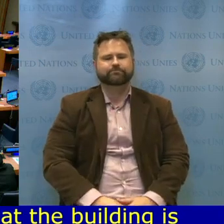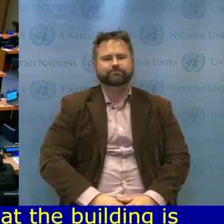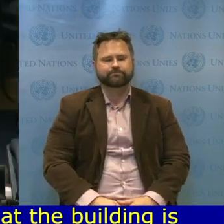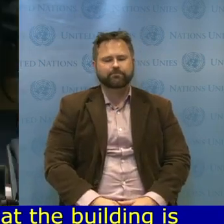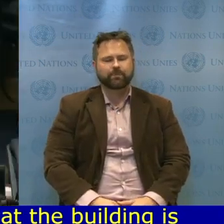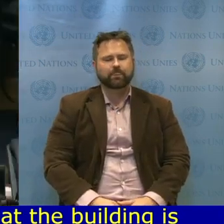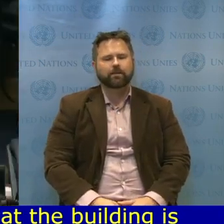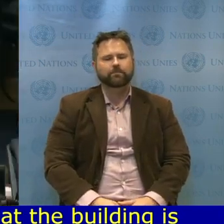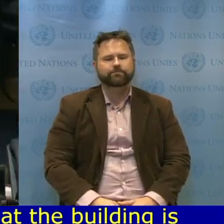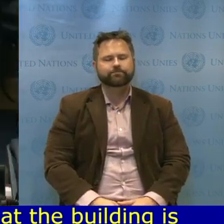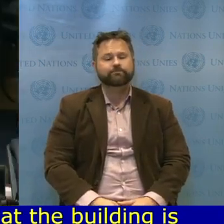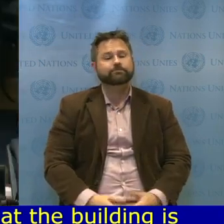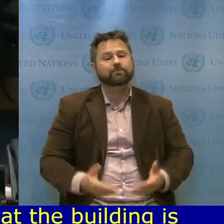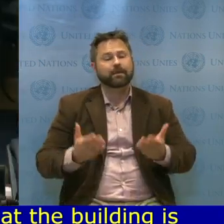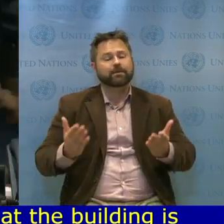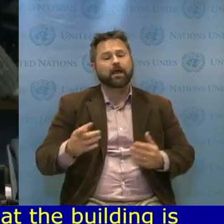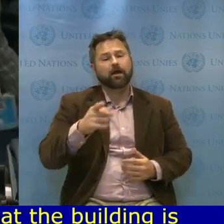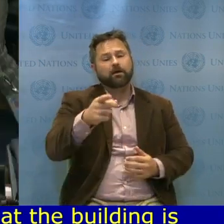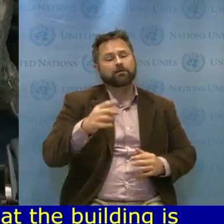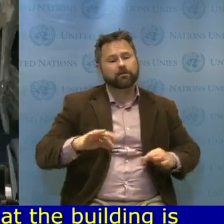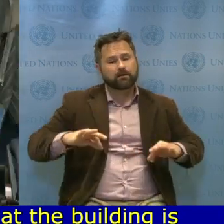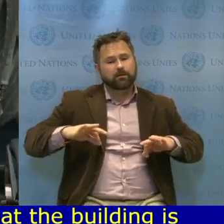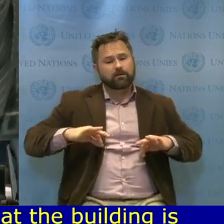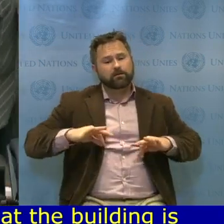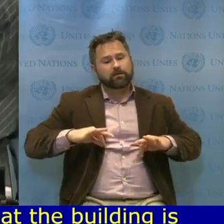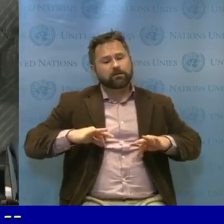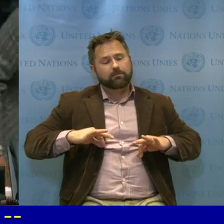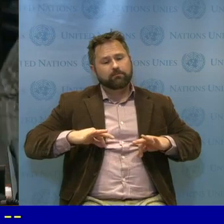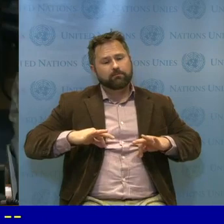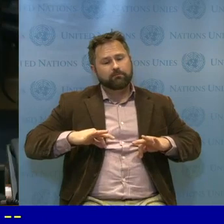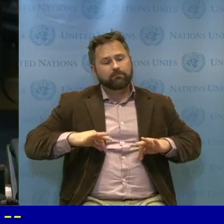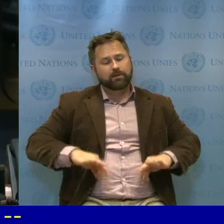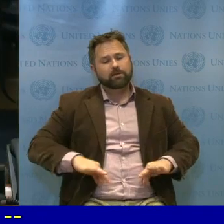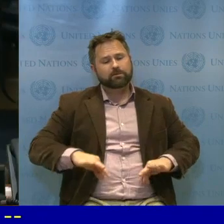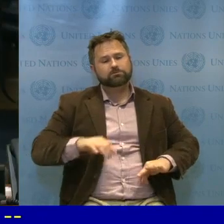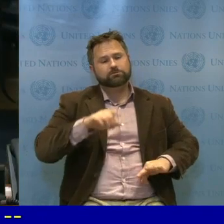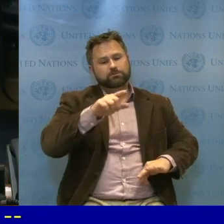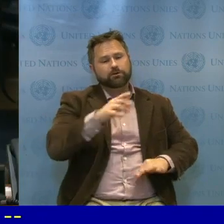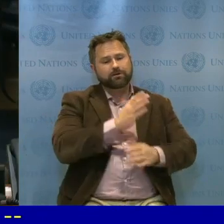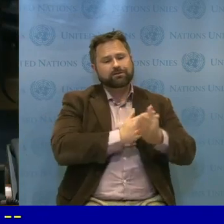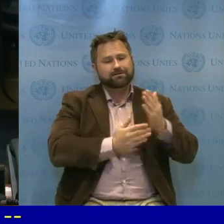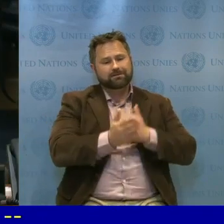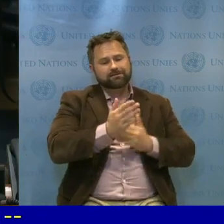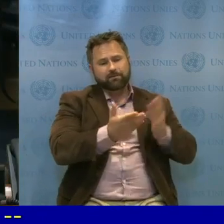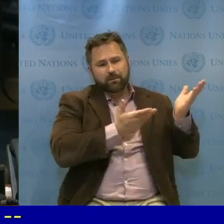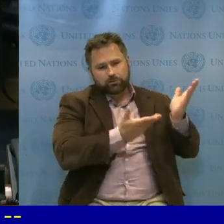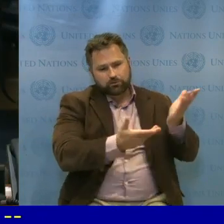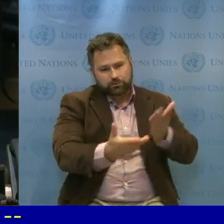I'd now like to invite the Minister for Disability Services, Mr. Finian McGrath.